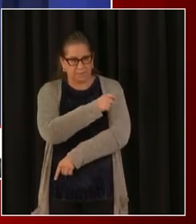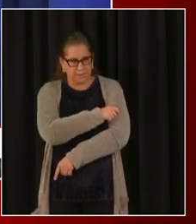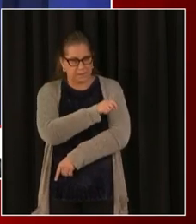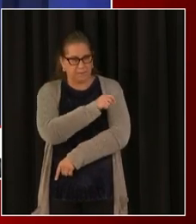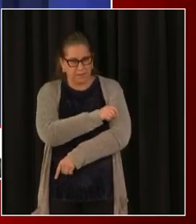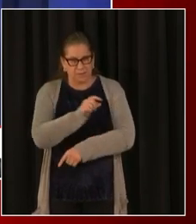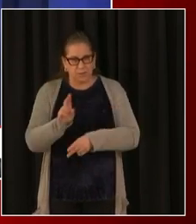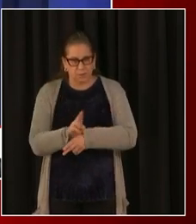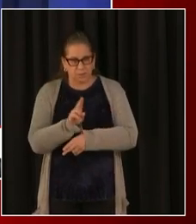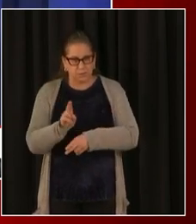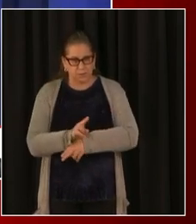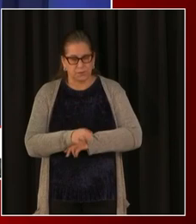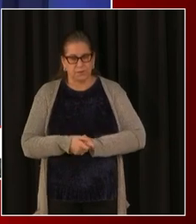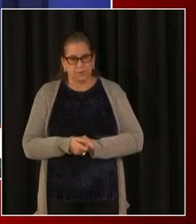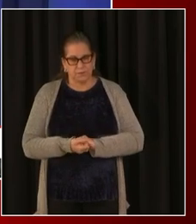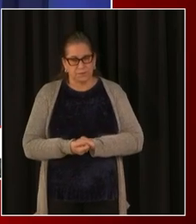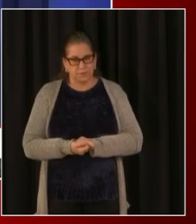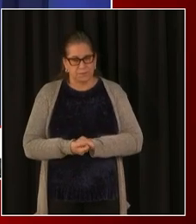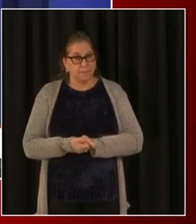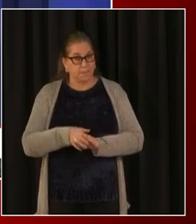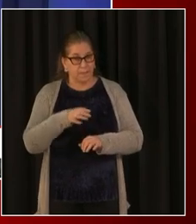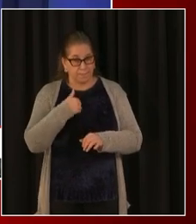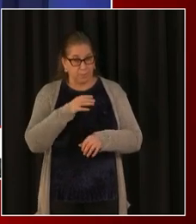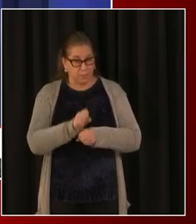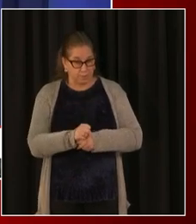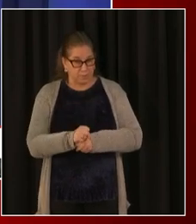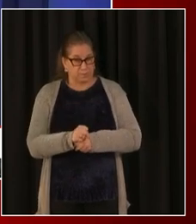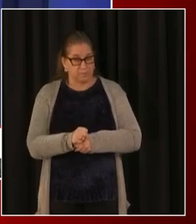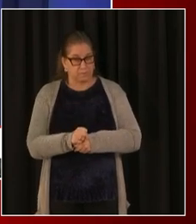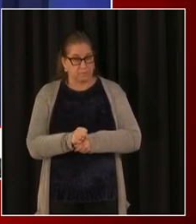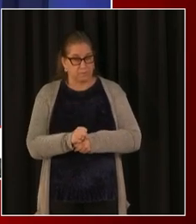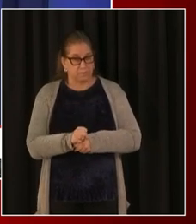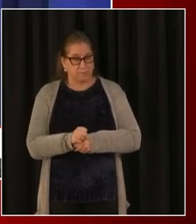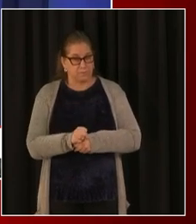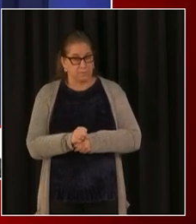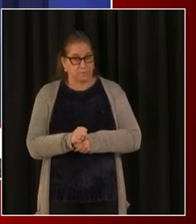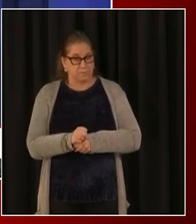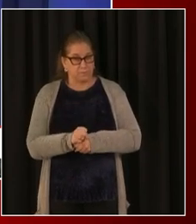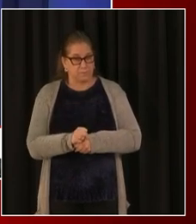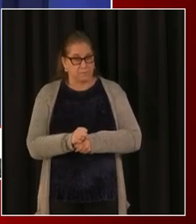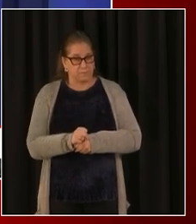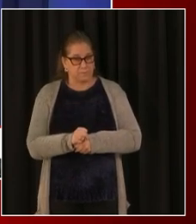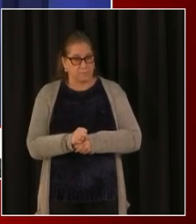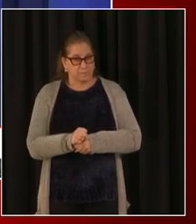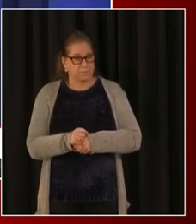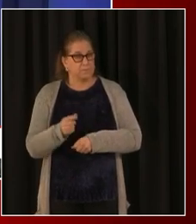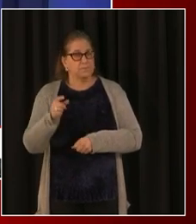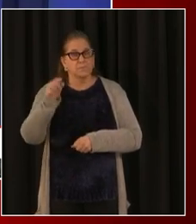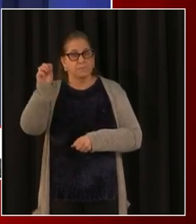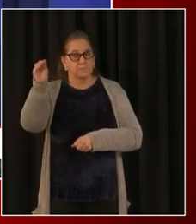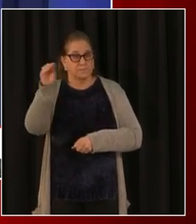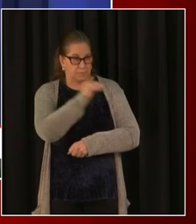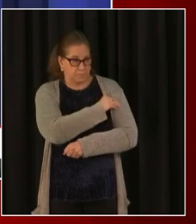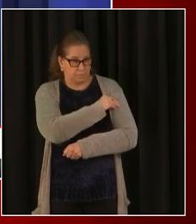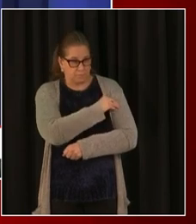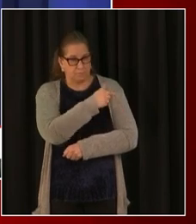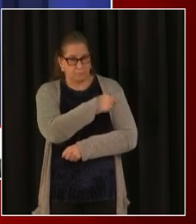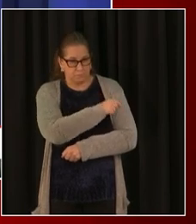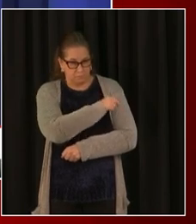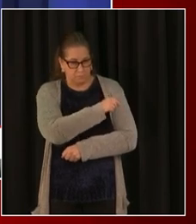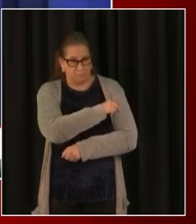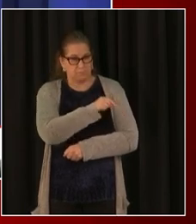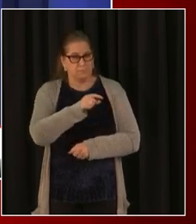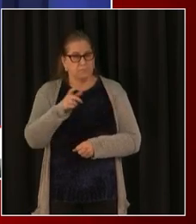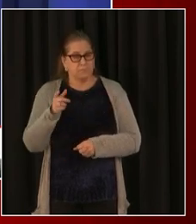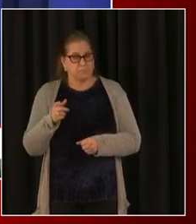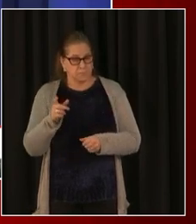city until Wednesday. And then those healthcare providers are making appointments for people toward the end of the week, over the weekend, and